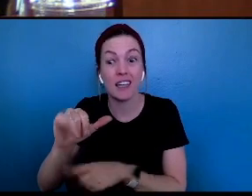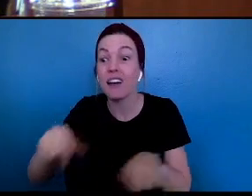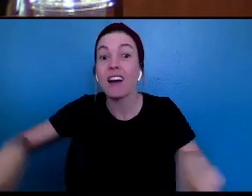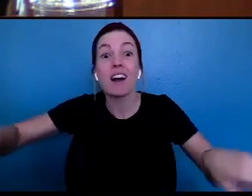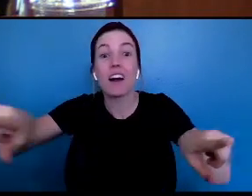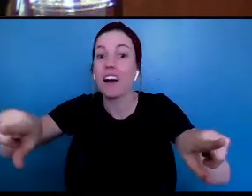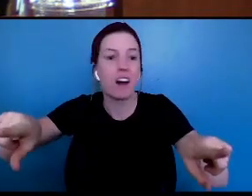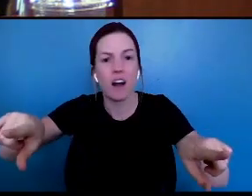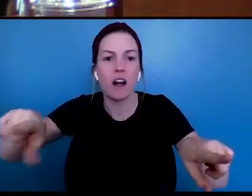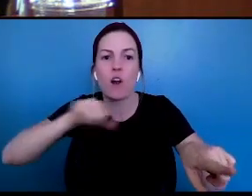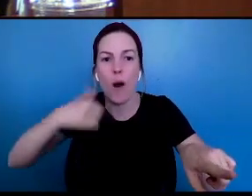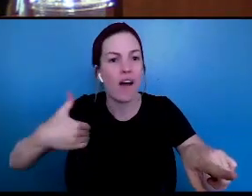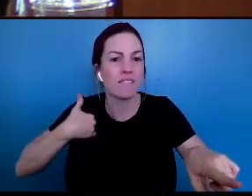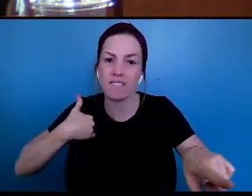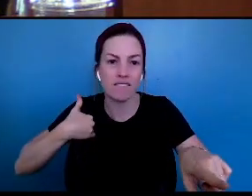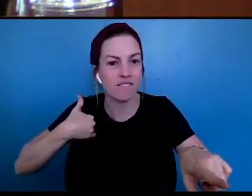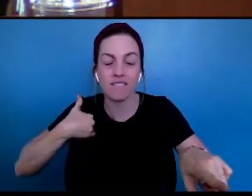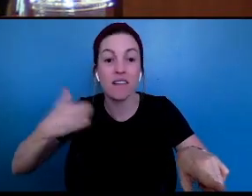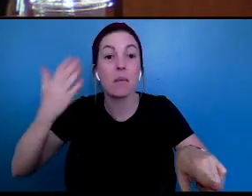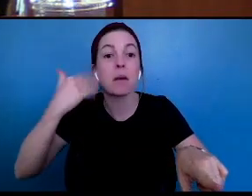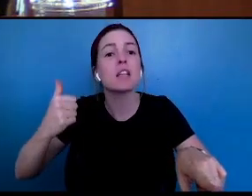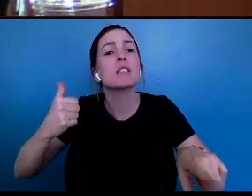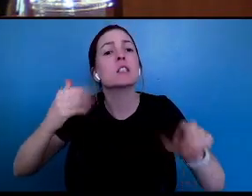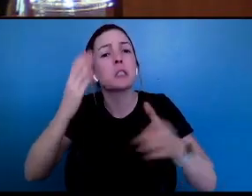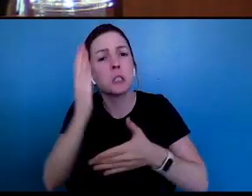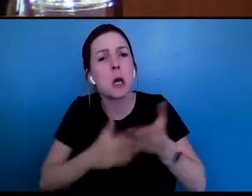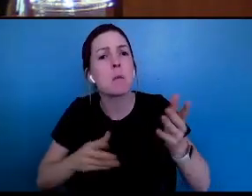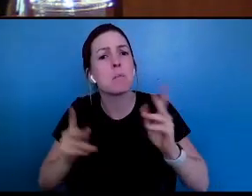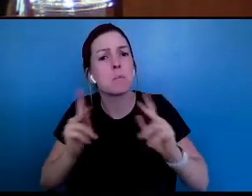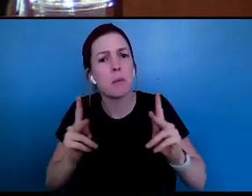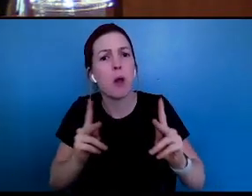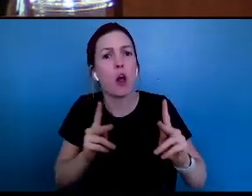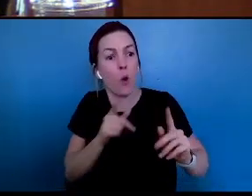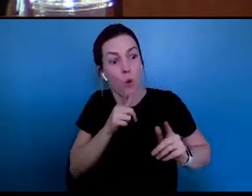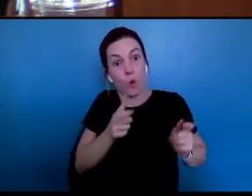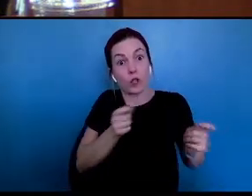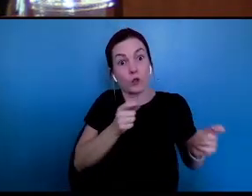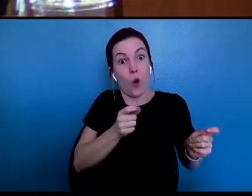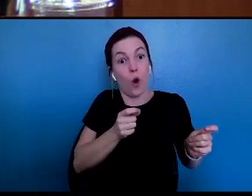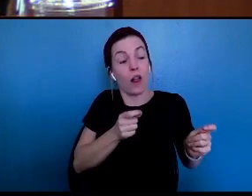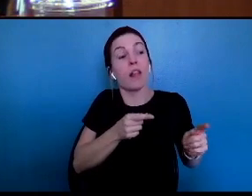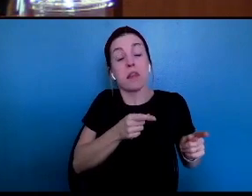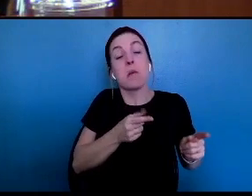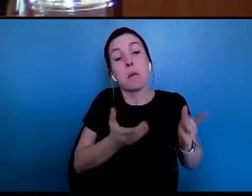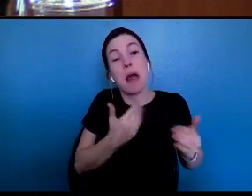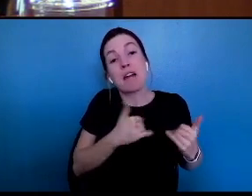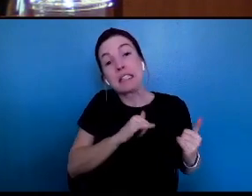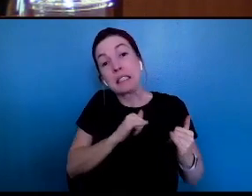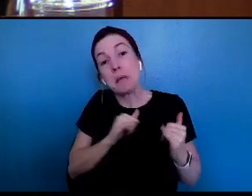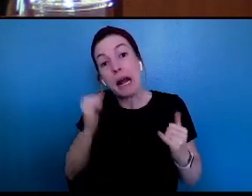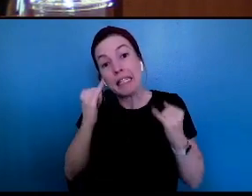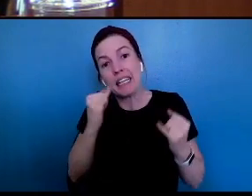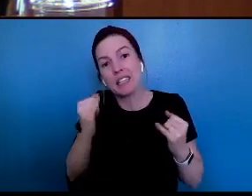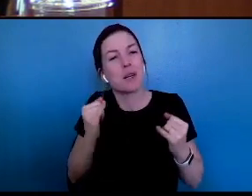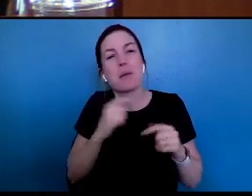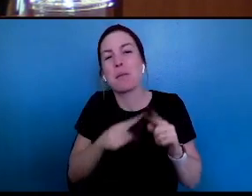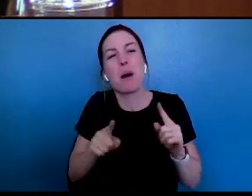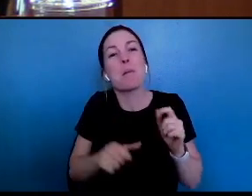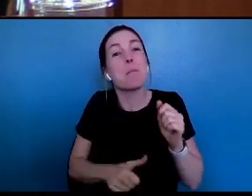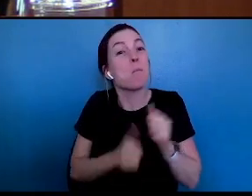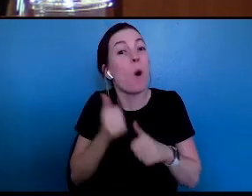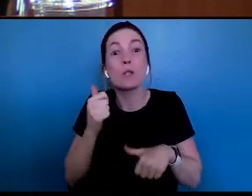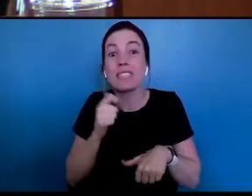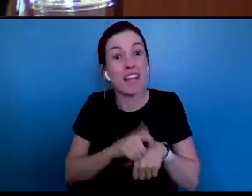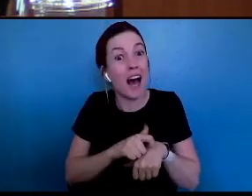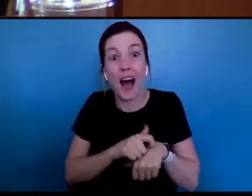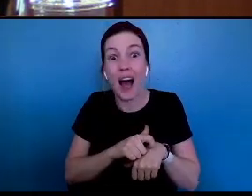while you can find people of similar ideas, interests, and whatever online, somehow it always leads to people hating each other,